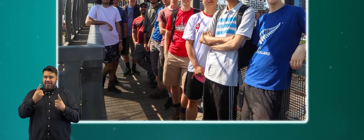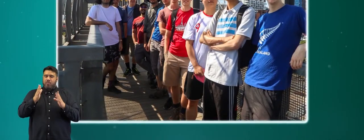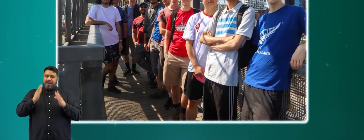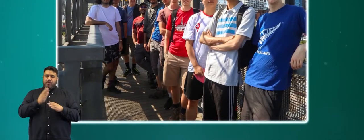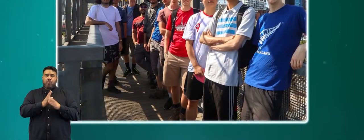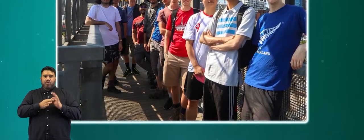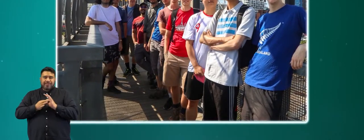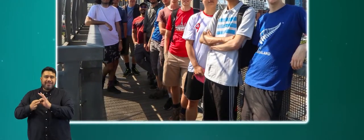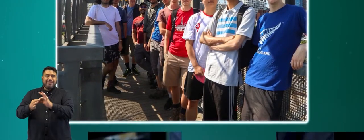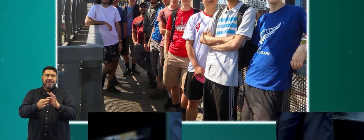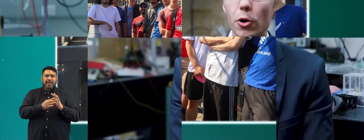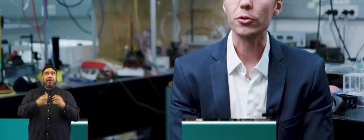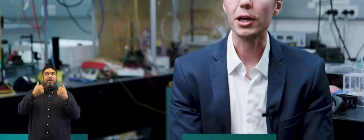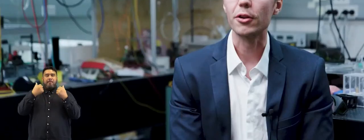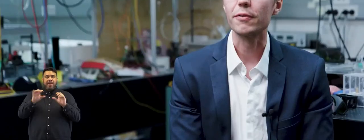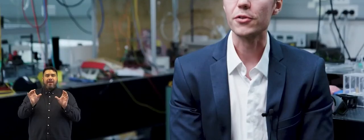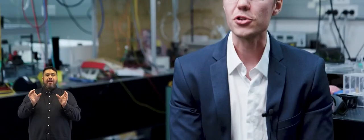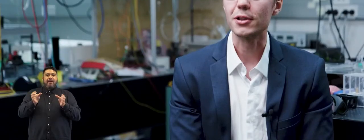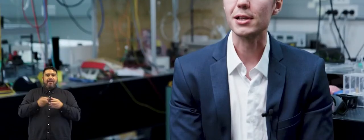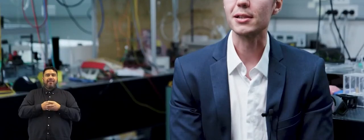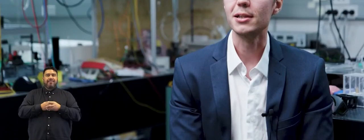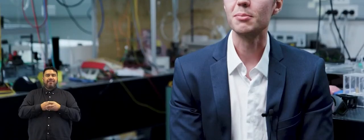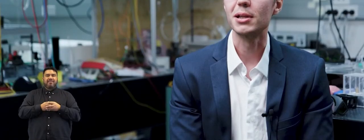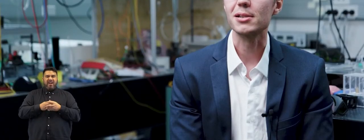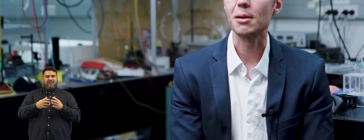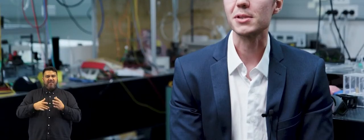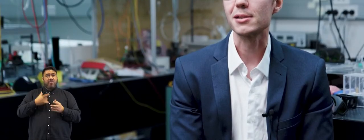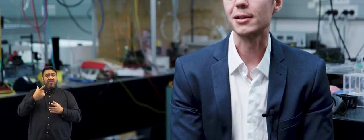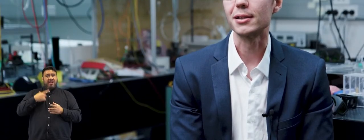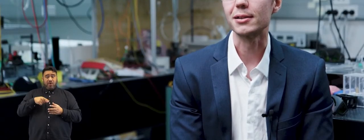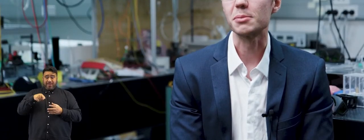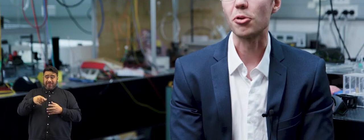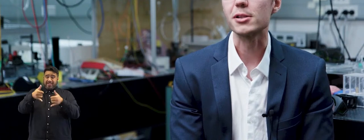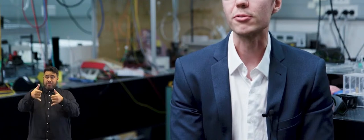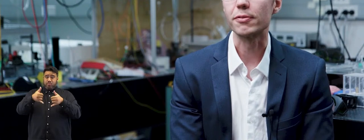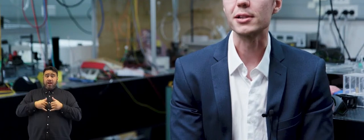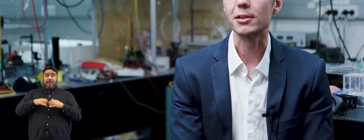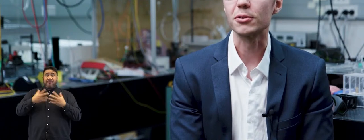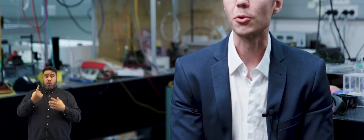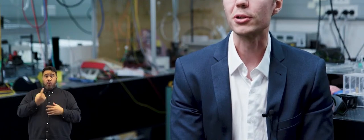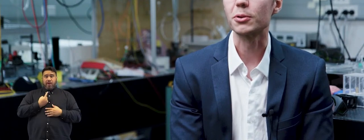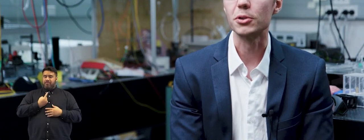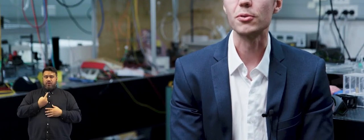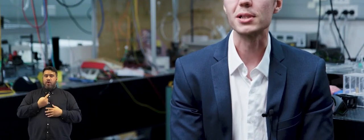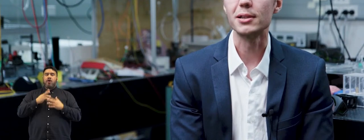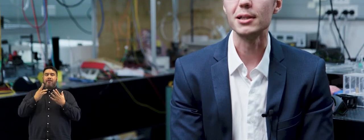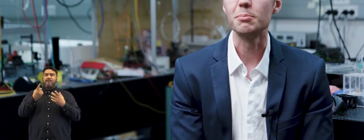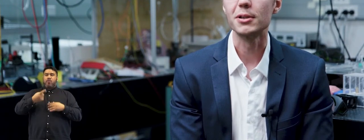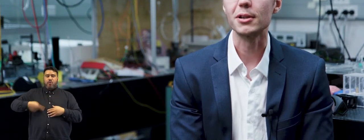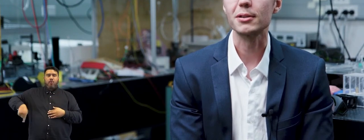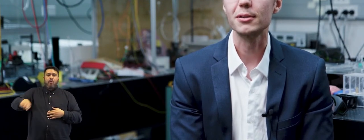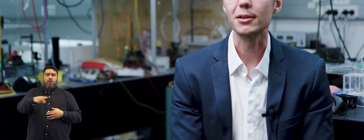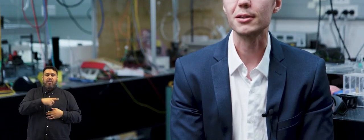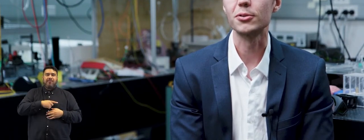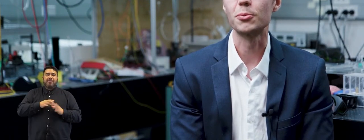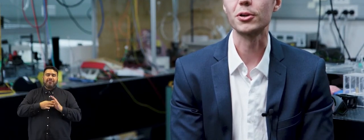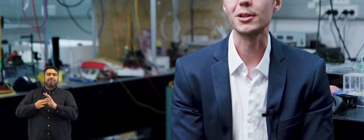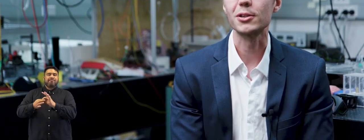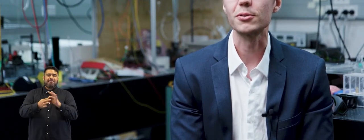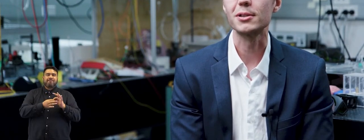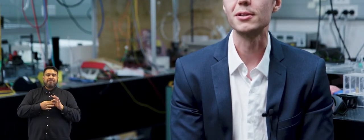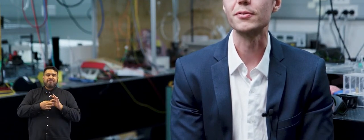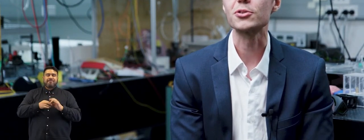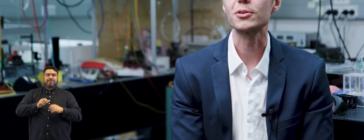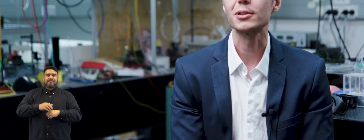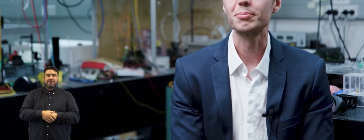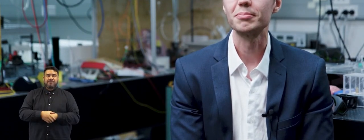really a teamwork. We work together efficiently as a team, and in some sense I think this prize reflects the good work that we do as a team, not the good work